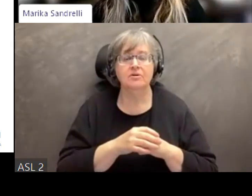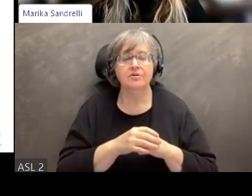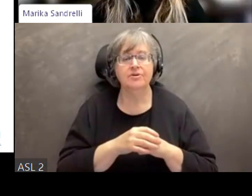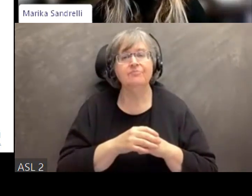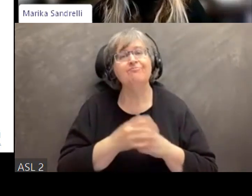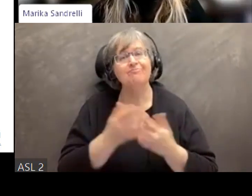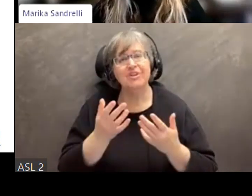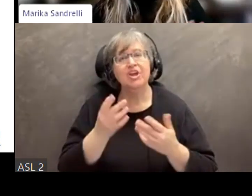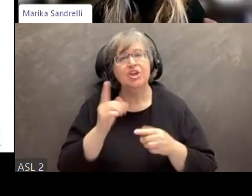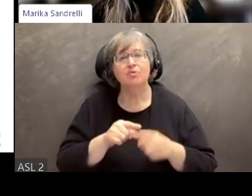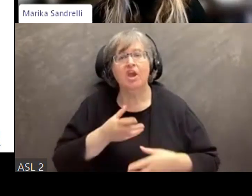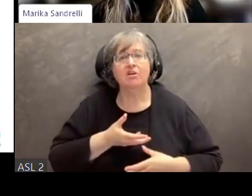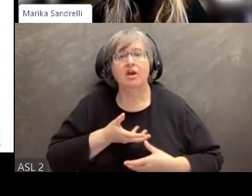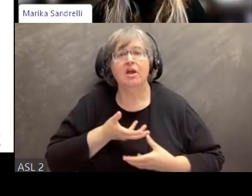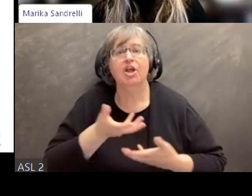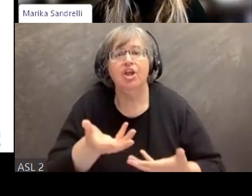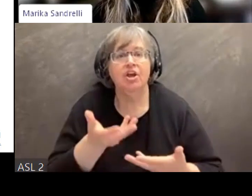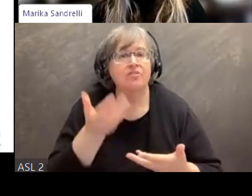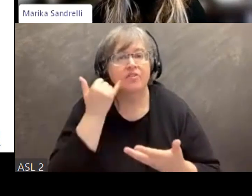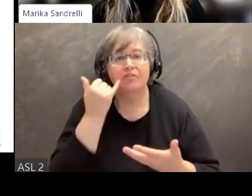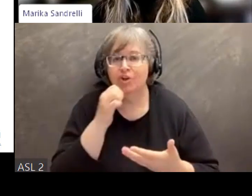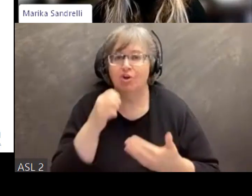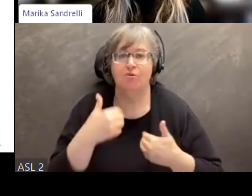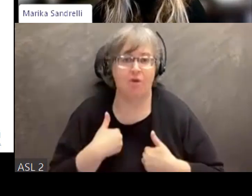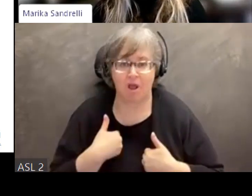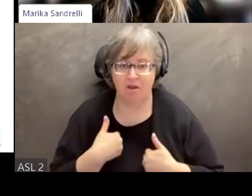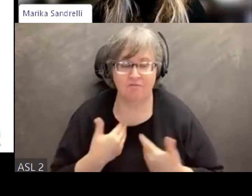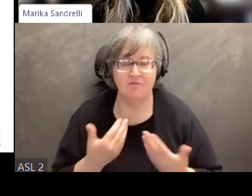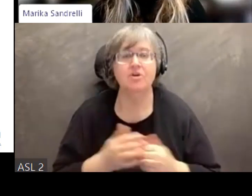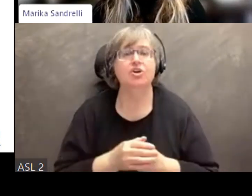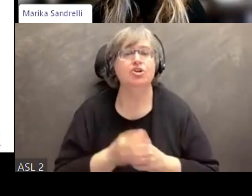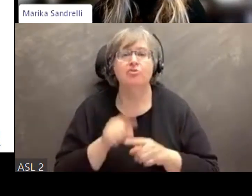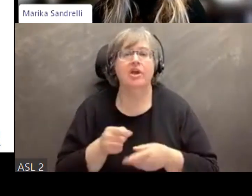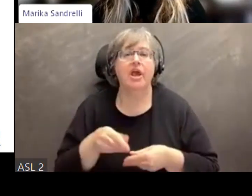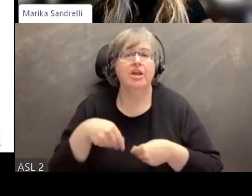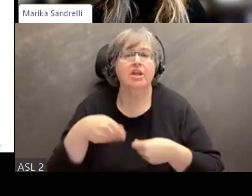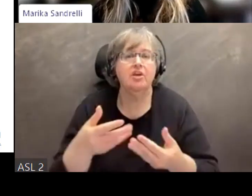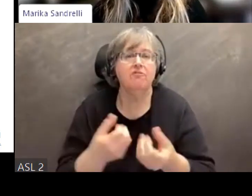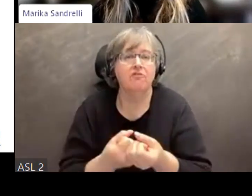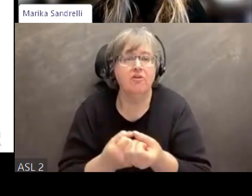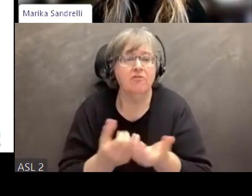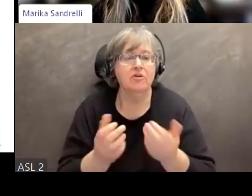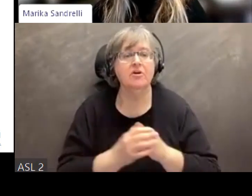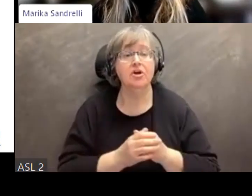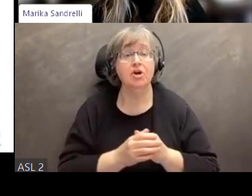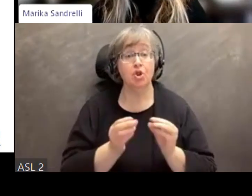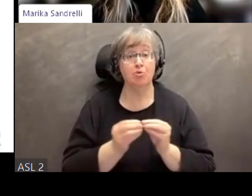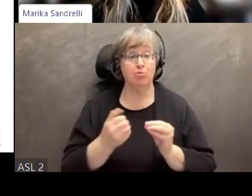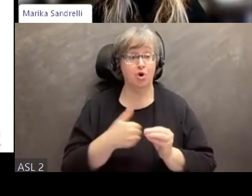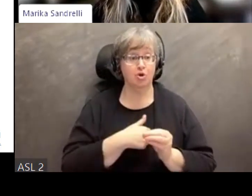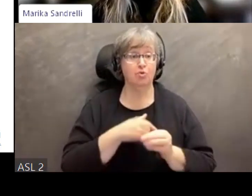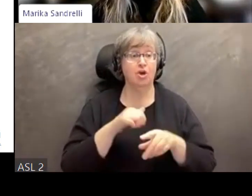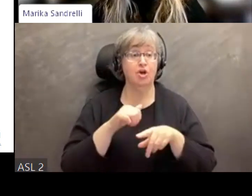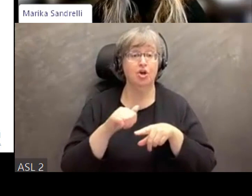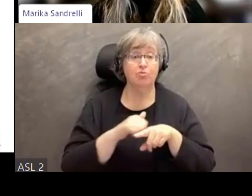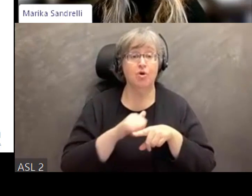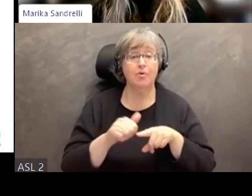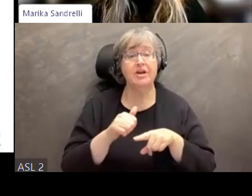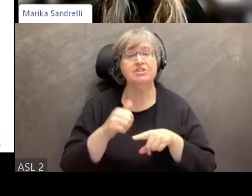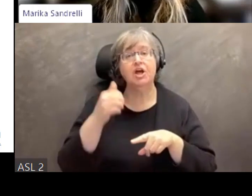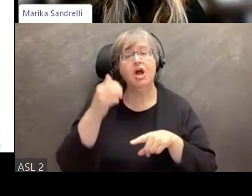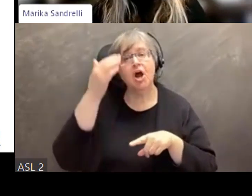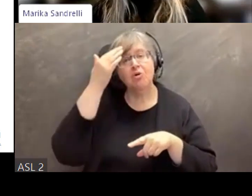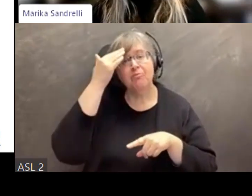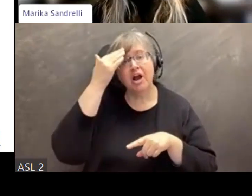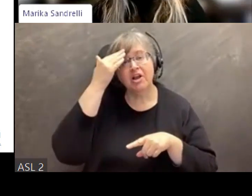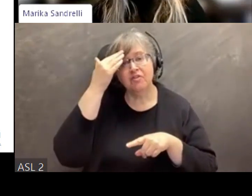to, you can't give what you don't have. So it starts with the first gear is, the more that we can